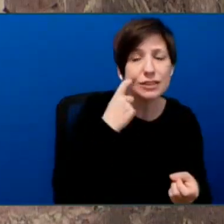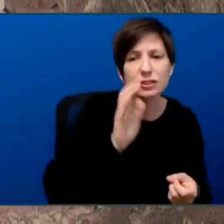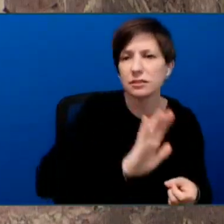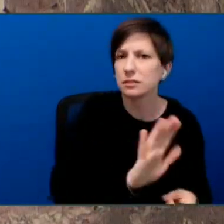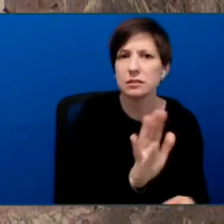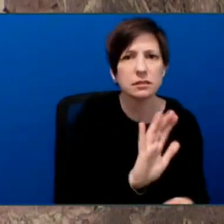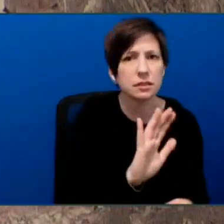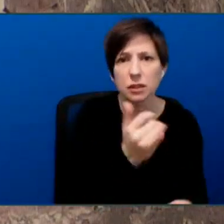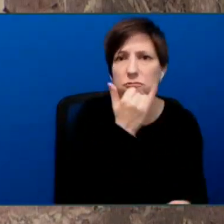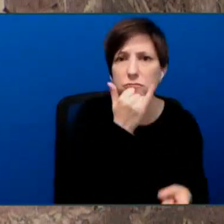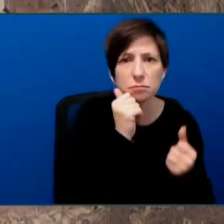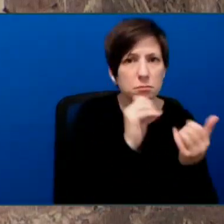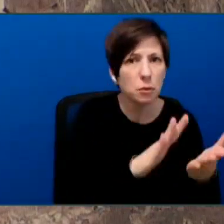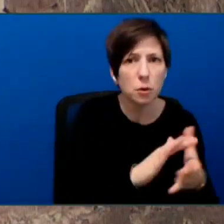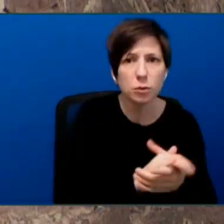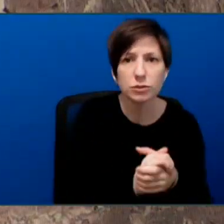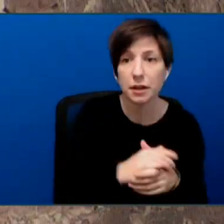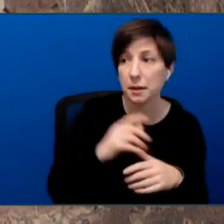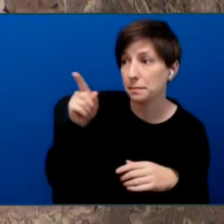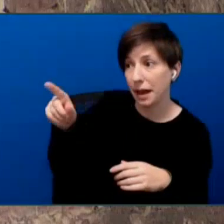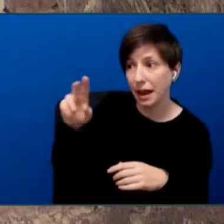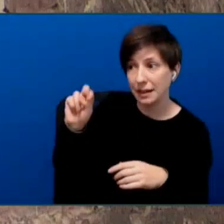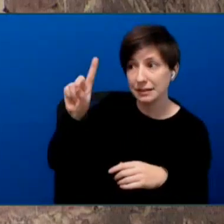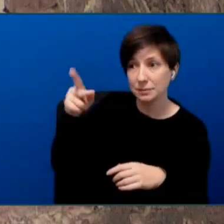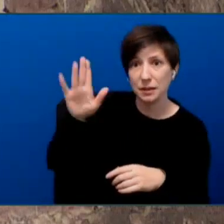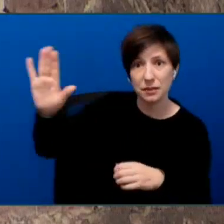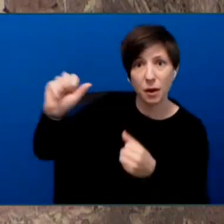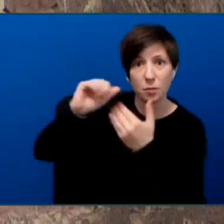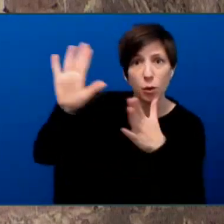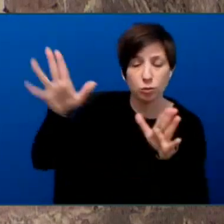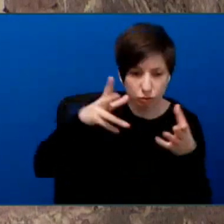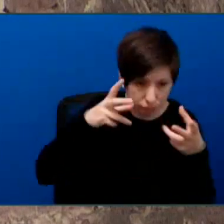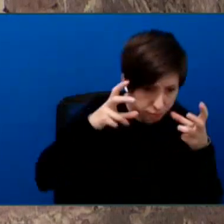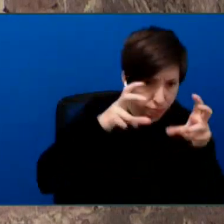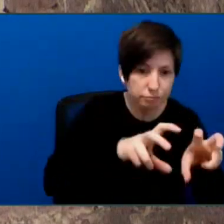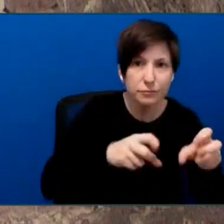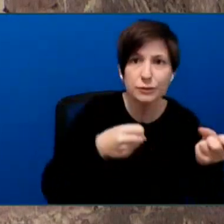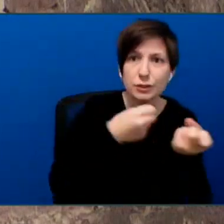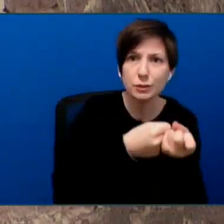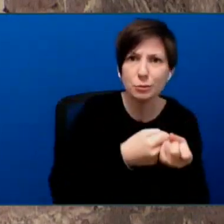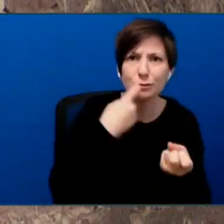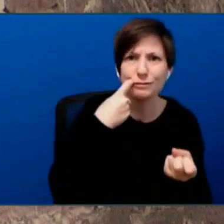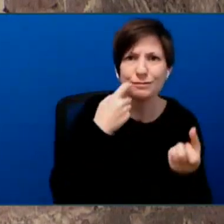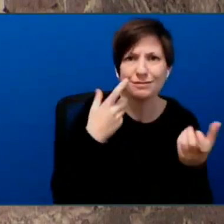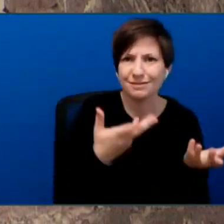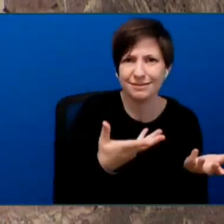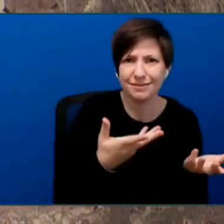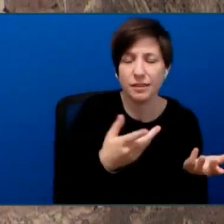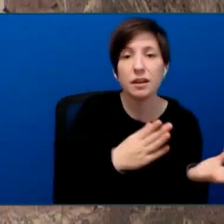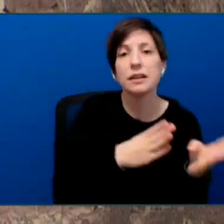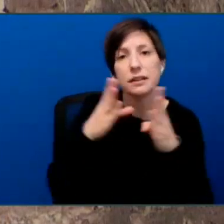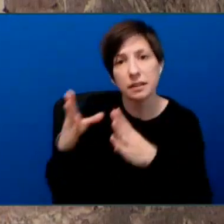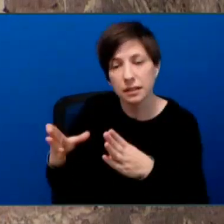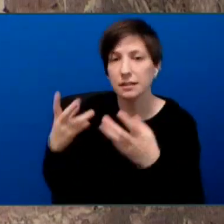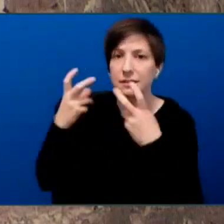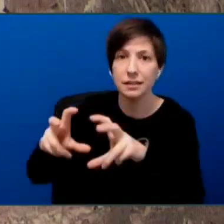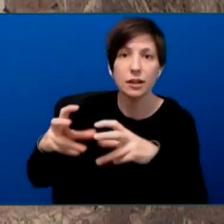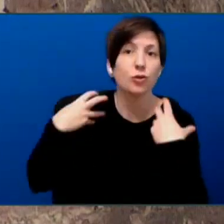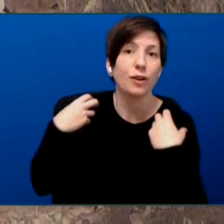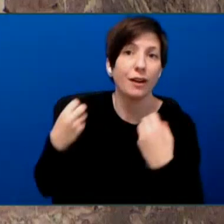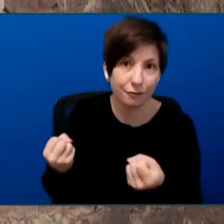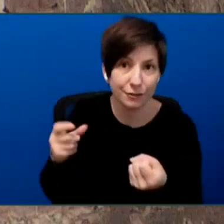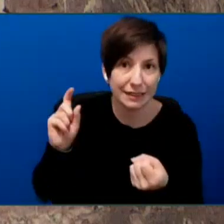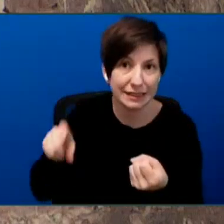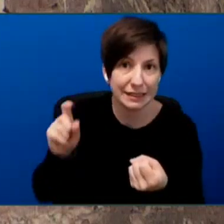any off-ramps to recovery. So the question is, when will the Premier end this taxpayer-funded drug crisis that's creating an